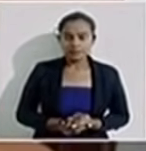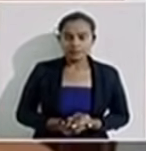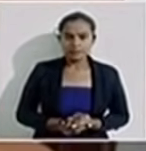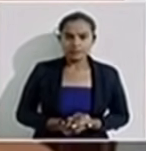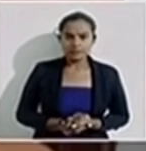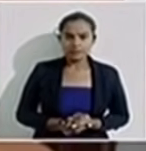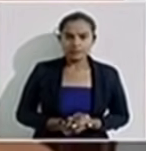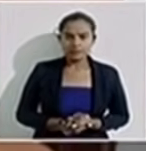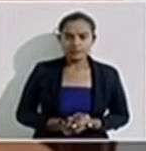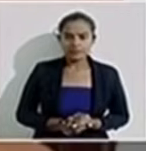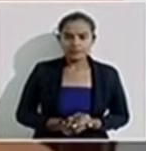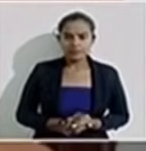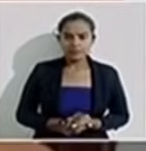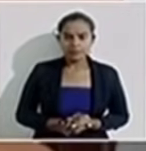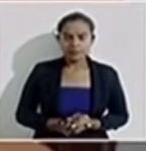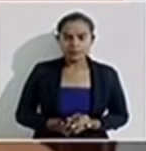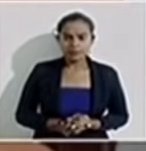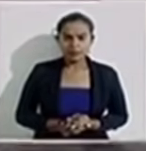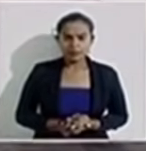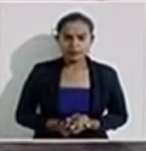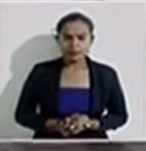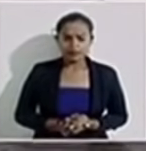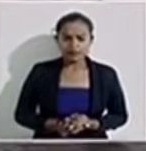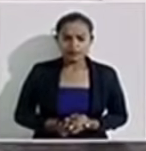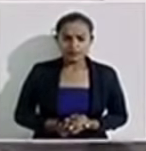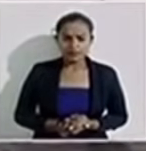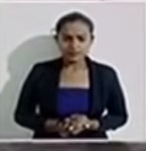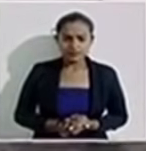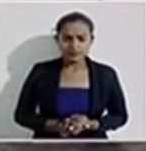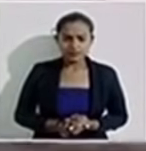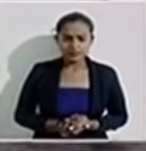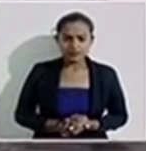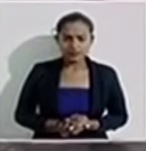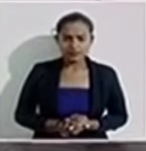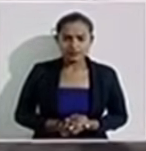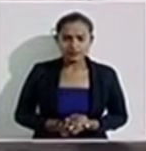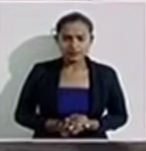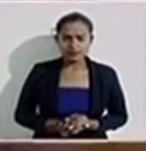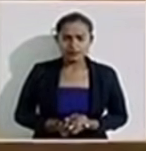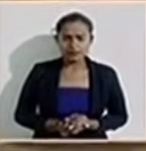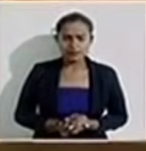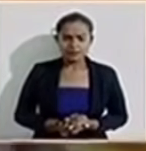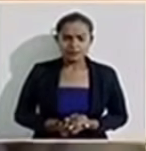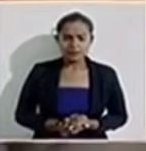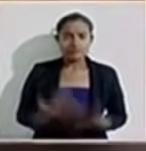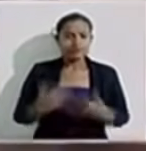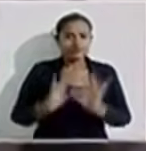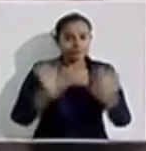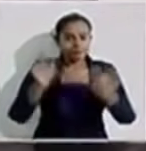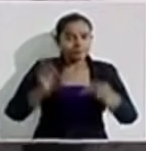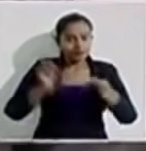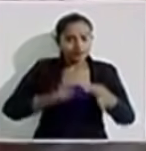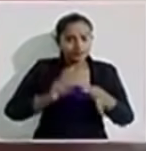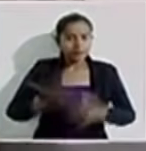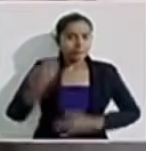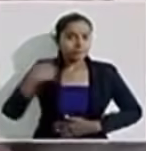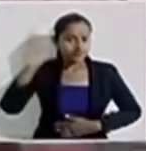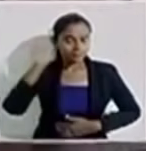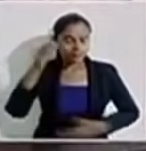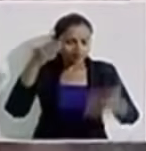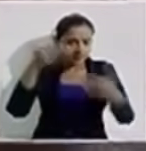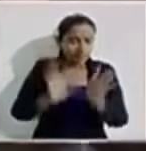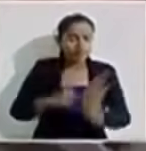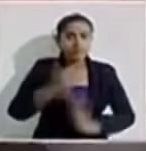are integral parts of the People's Republic of China. Meanwhile, journalists raised questions regarding Sri Lanka's stance on the turmoil in